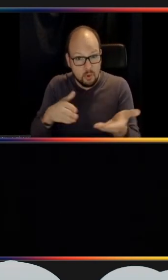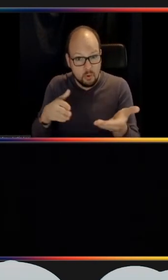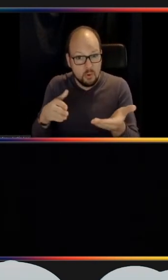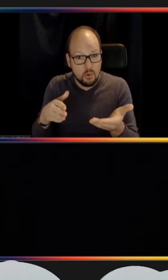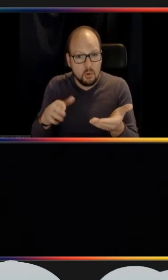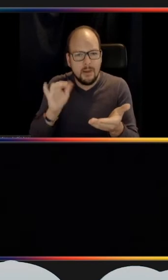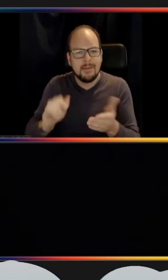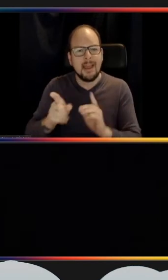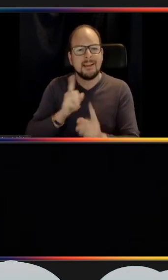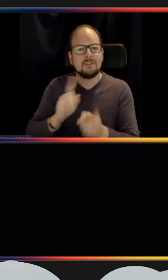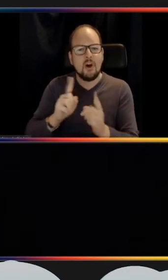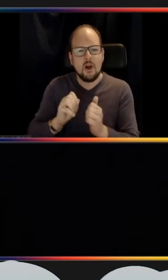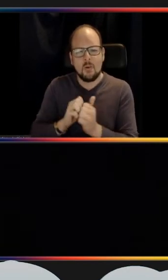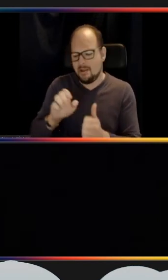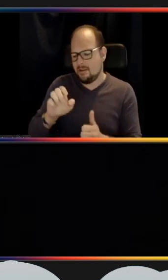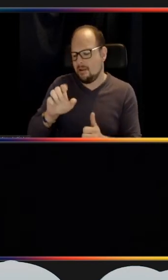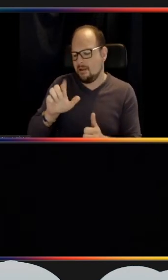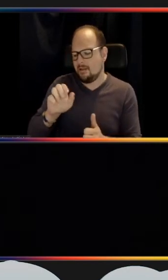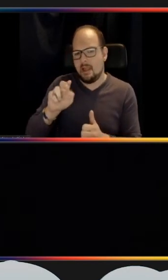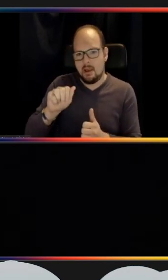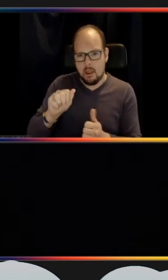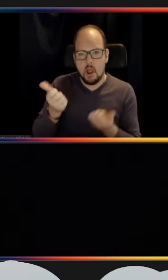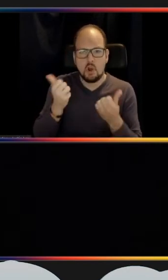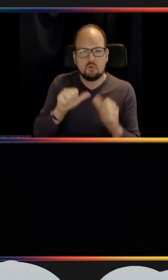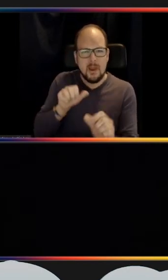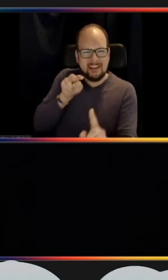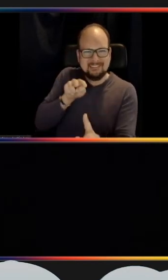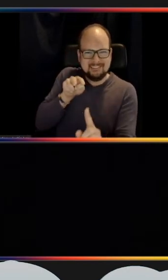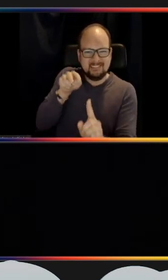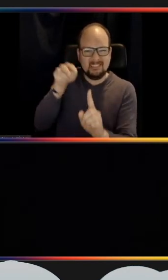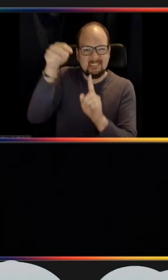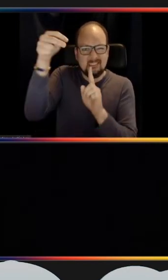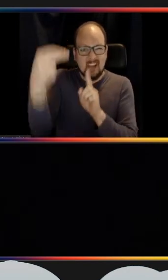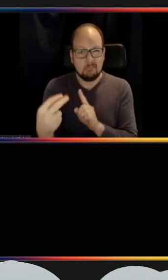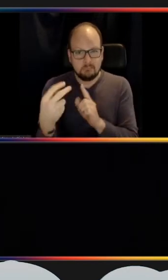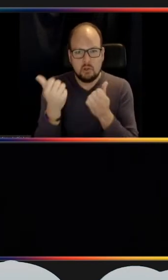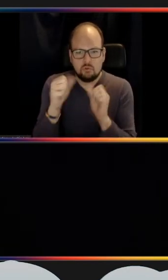Where Elena was, you know, trying to see the other side. What did you learn about yourself?